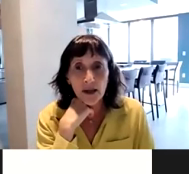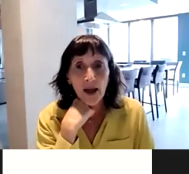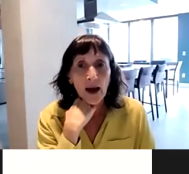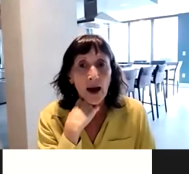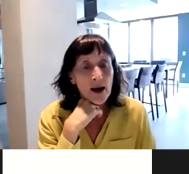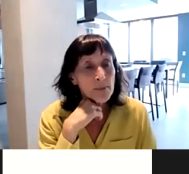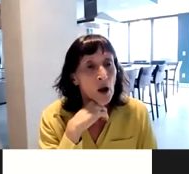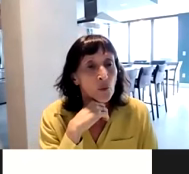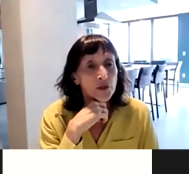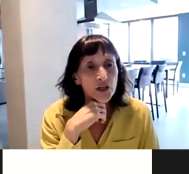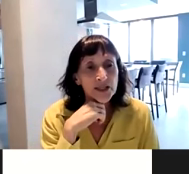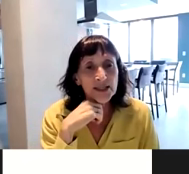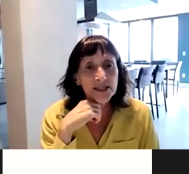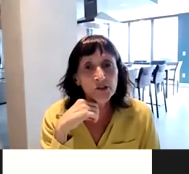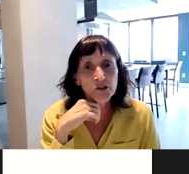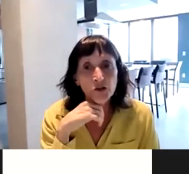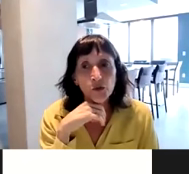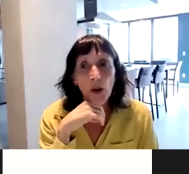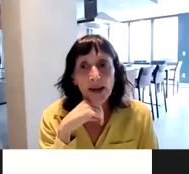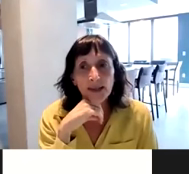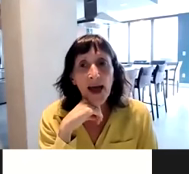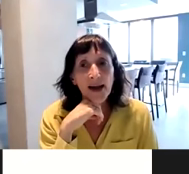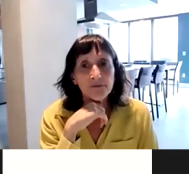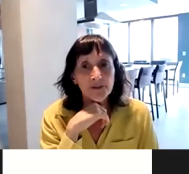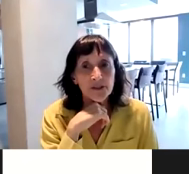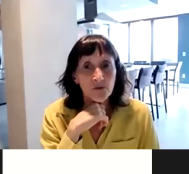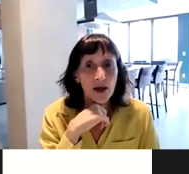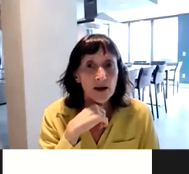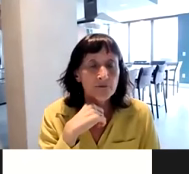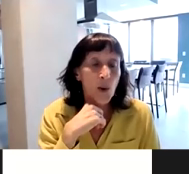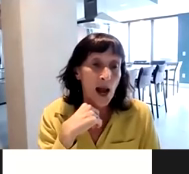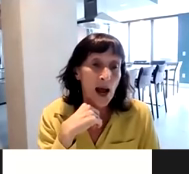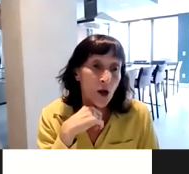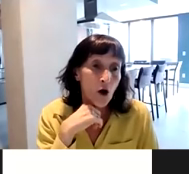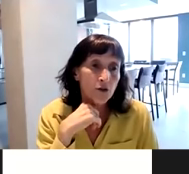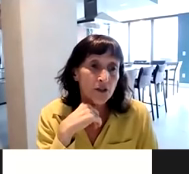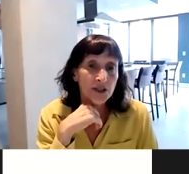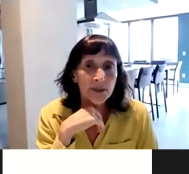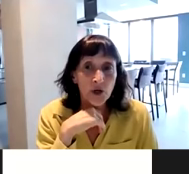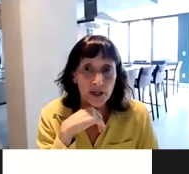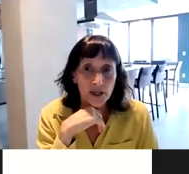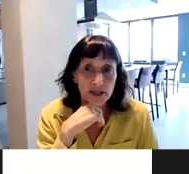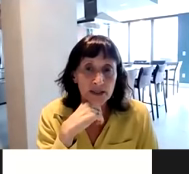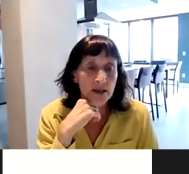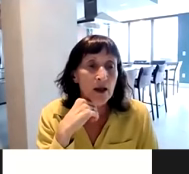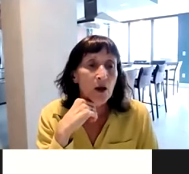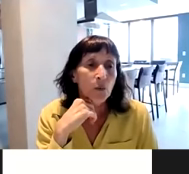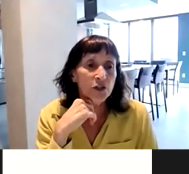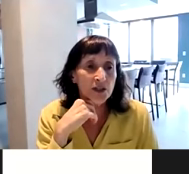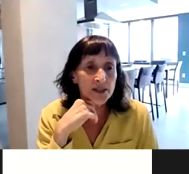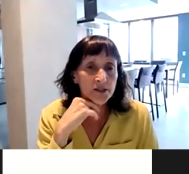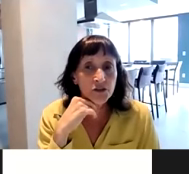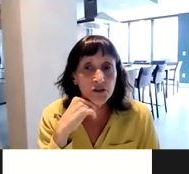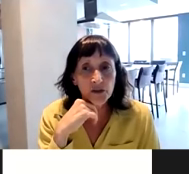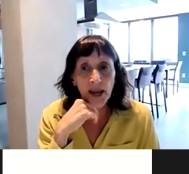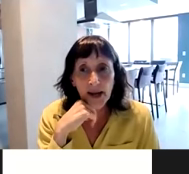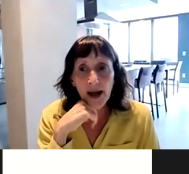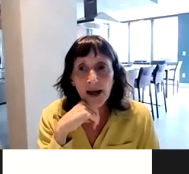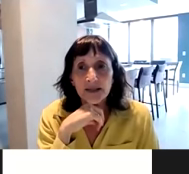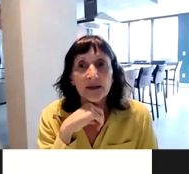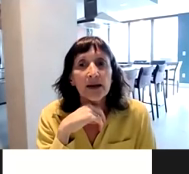about, which can lead to a lack of what I call deliberateness, which leads